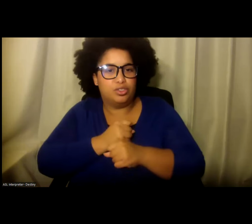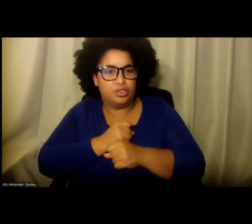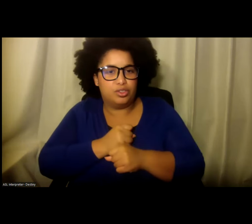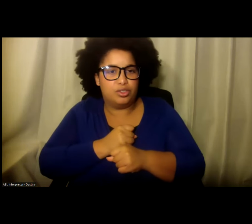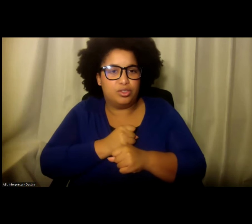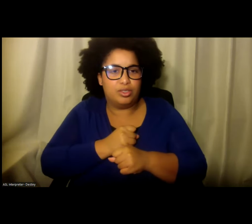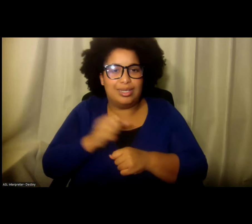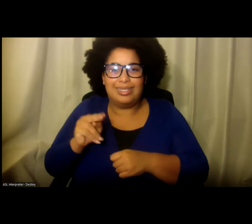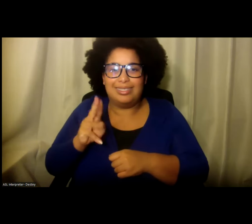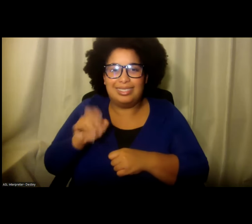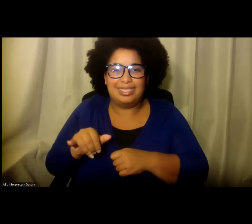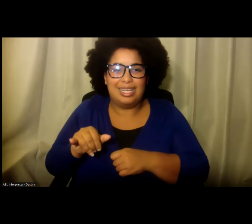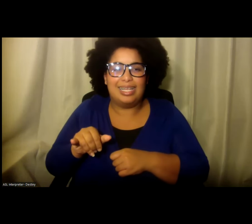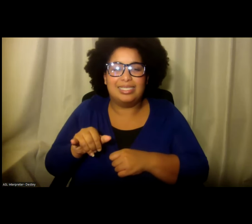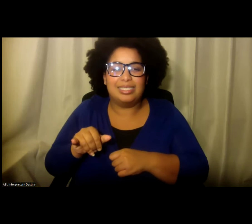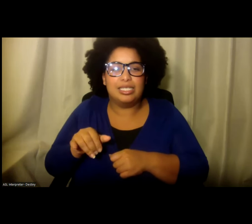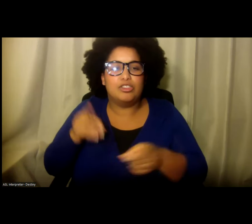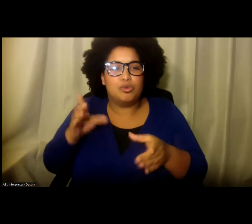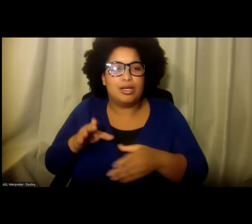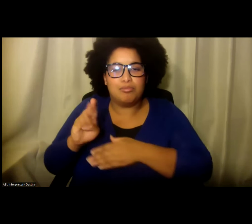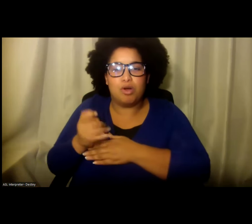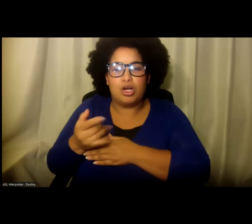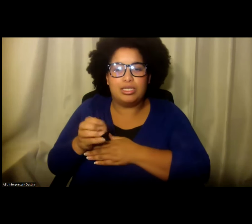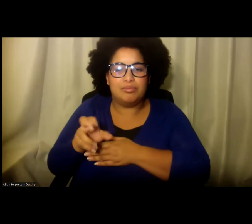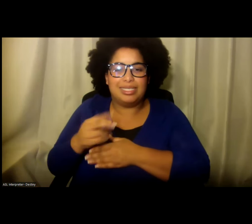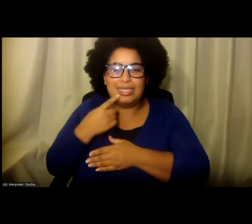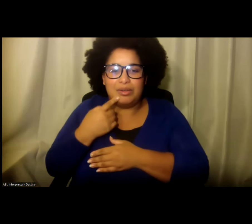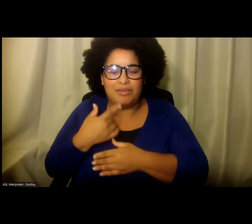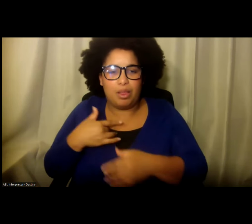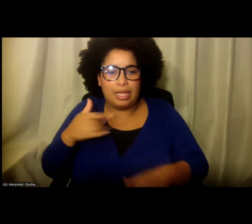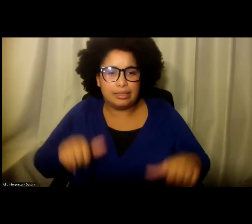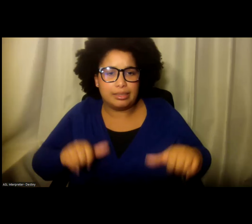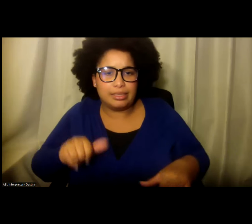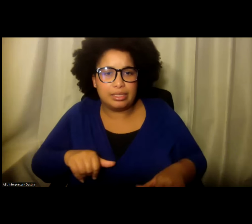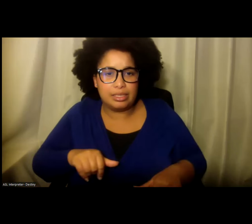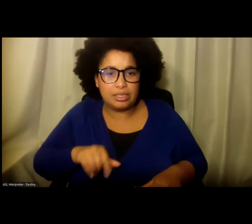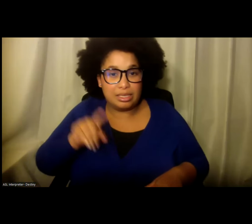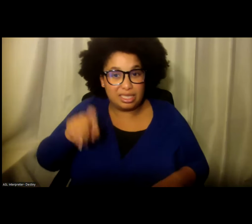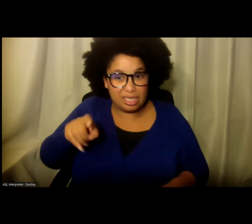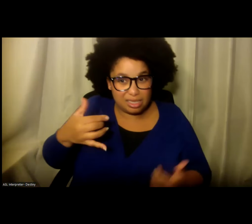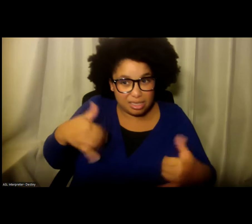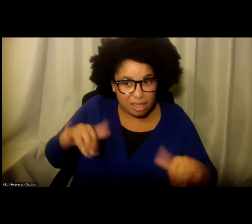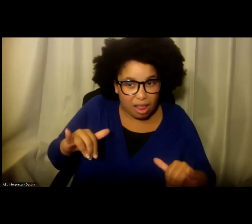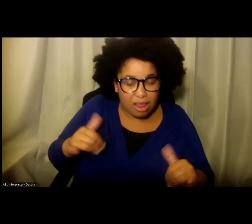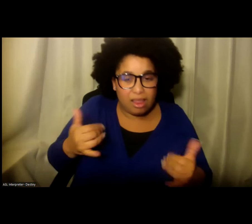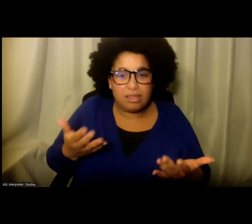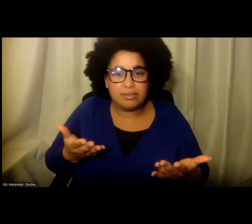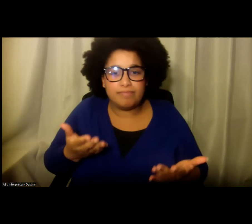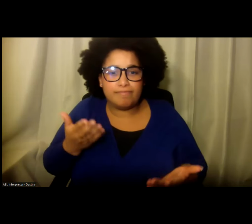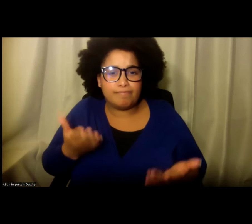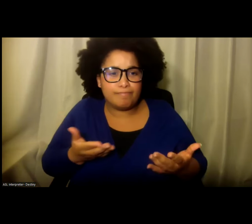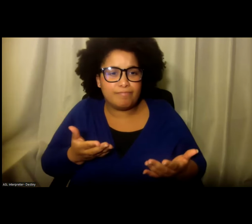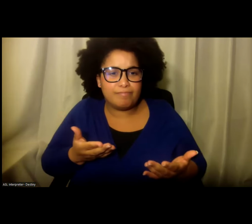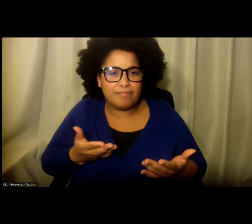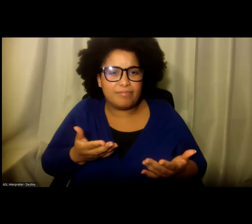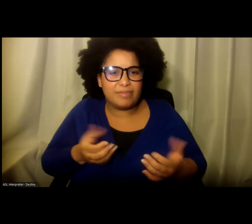as Nancy, Director Bargeman mentioned, there was some hesitancy in terms of, you know, is this really needed, or is this the time